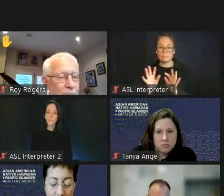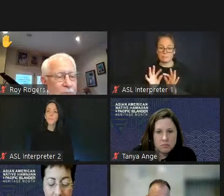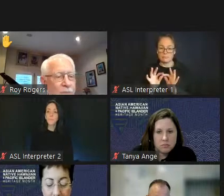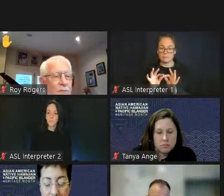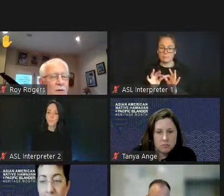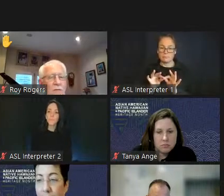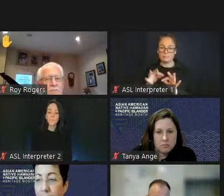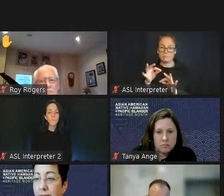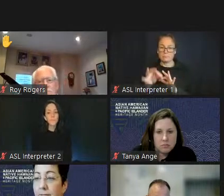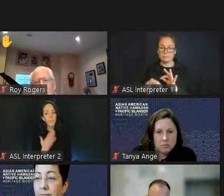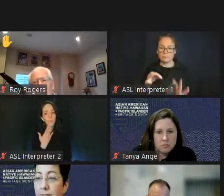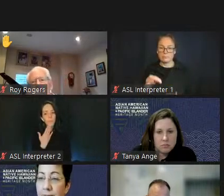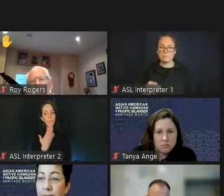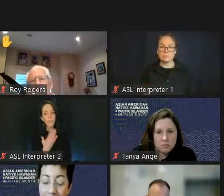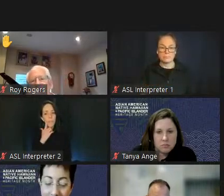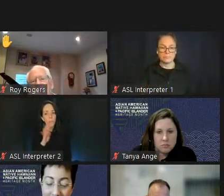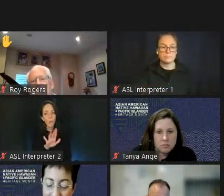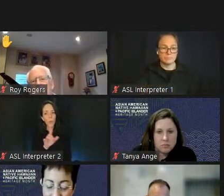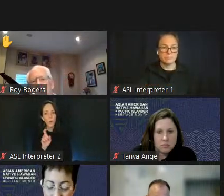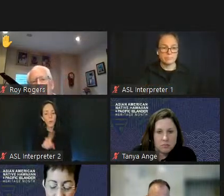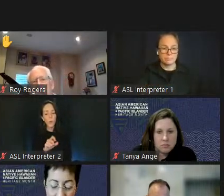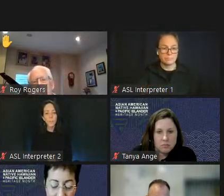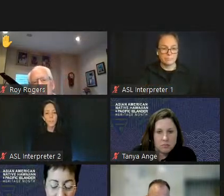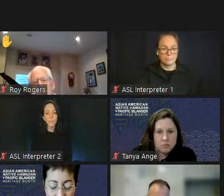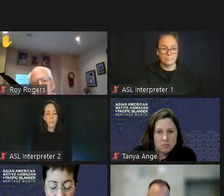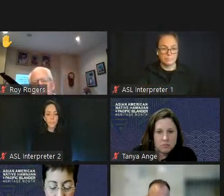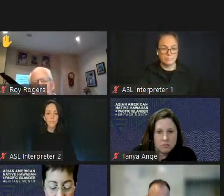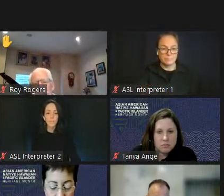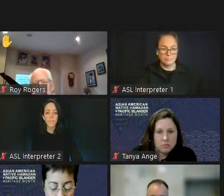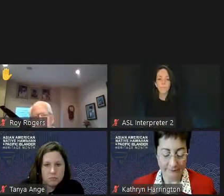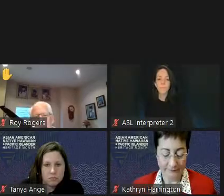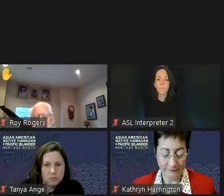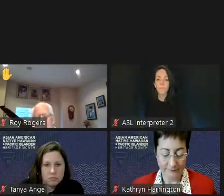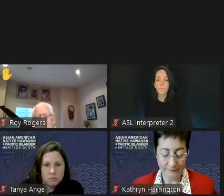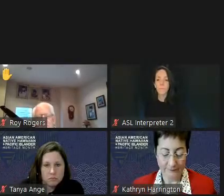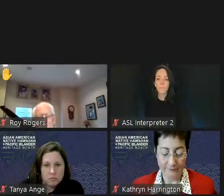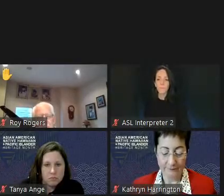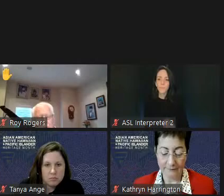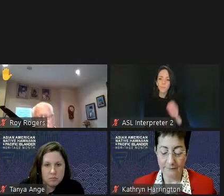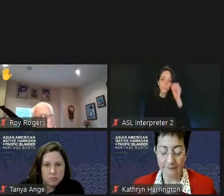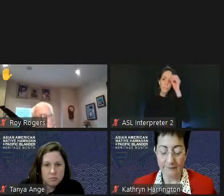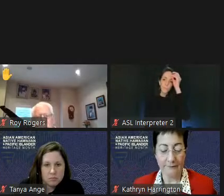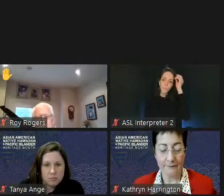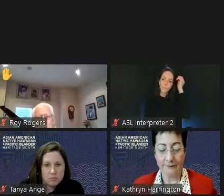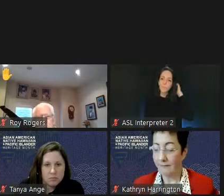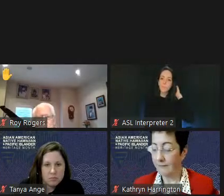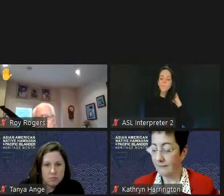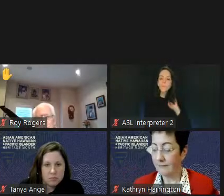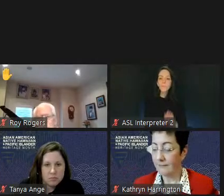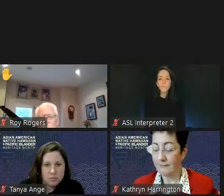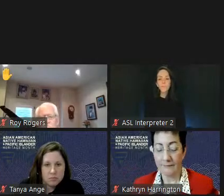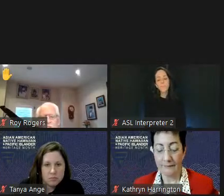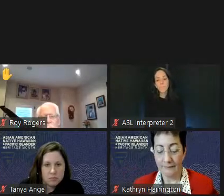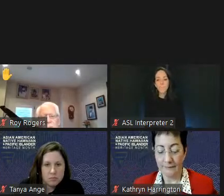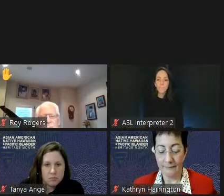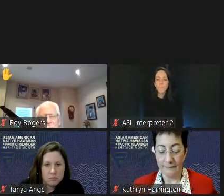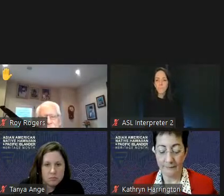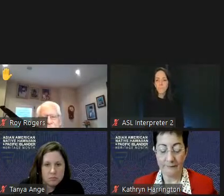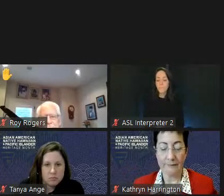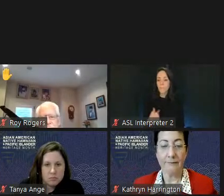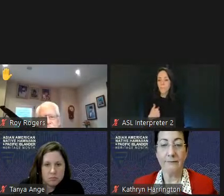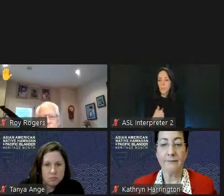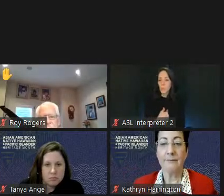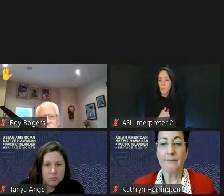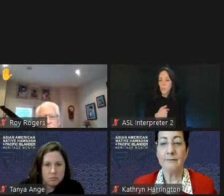Thank you for that question, Commissioner Rogers. We would have to look